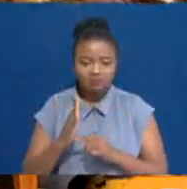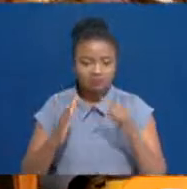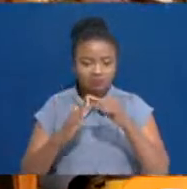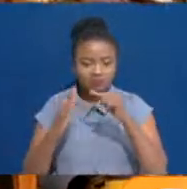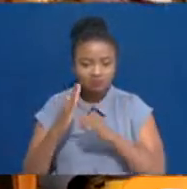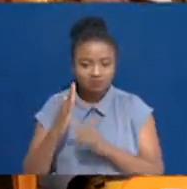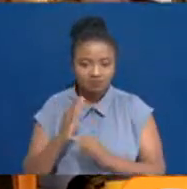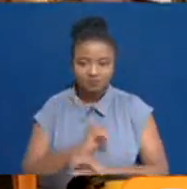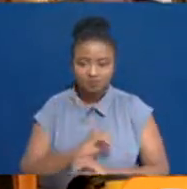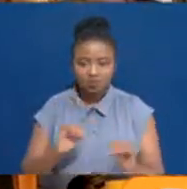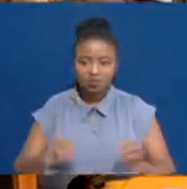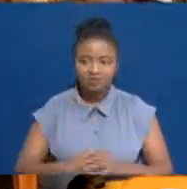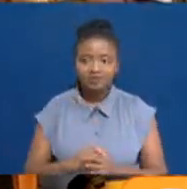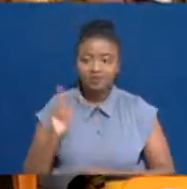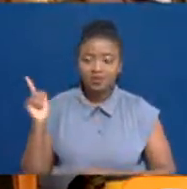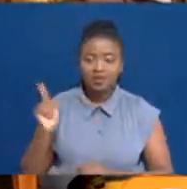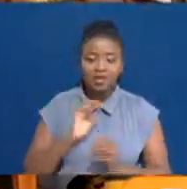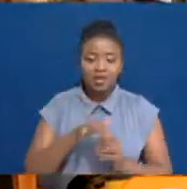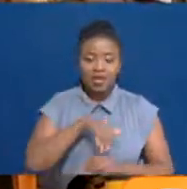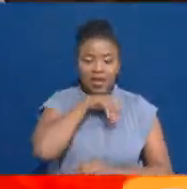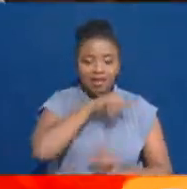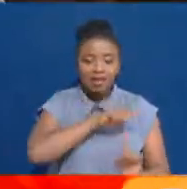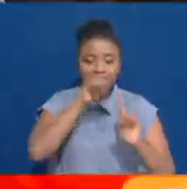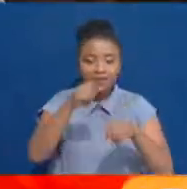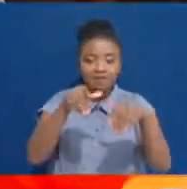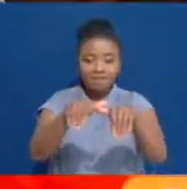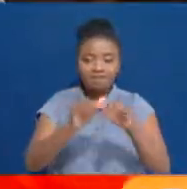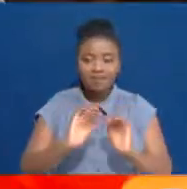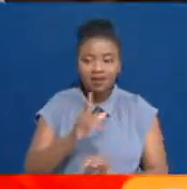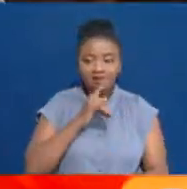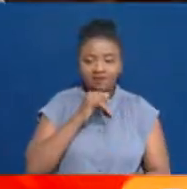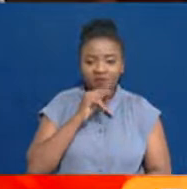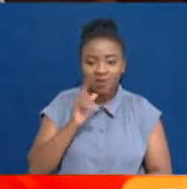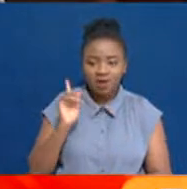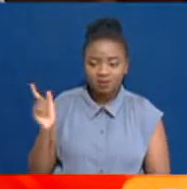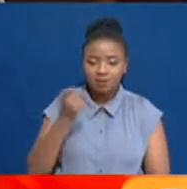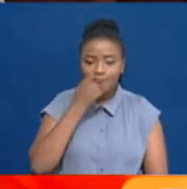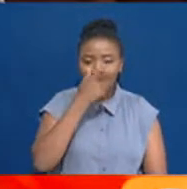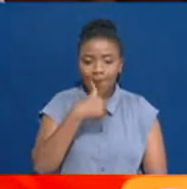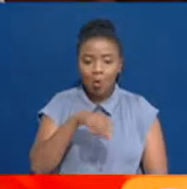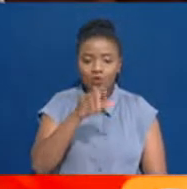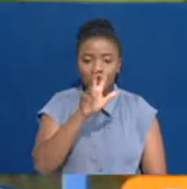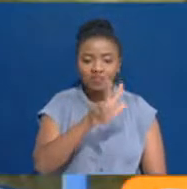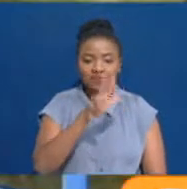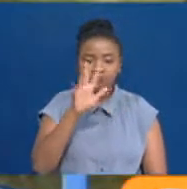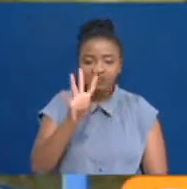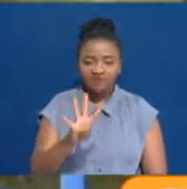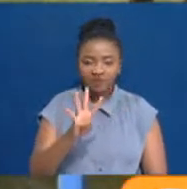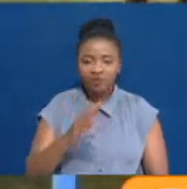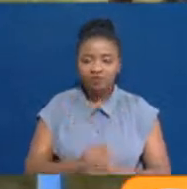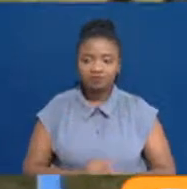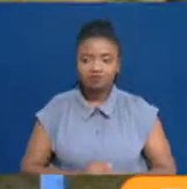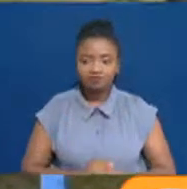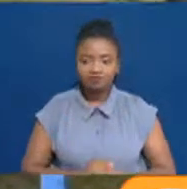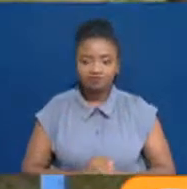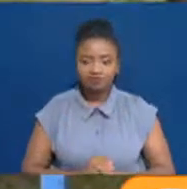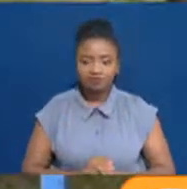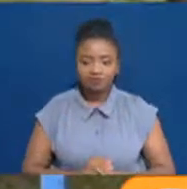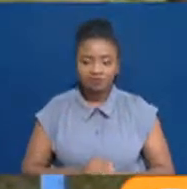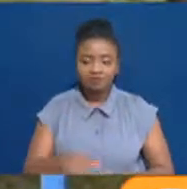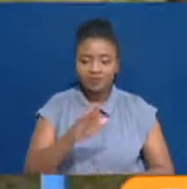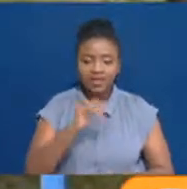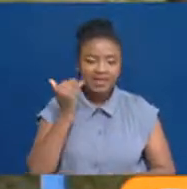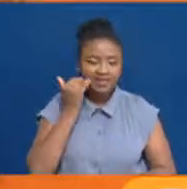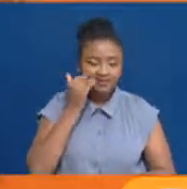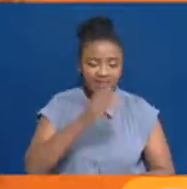Azimio leader Raila Odinga attended the burial of 34-year-old David Omondi Ofwaya in a Hon Gem, Siaya County